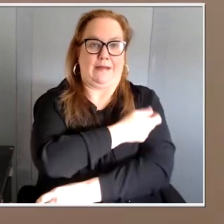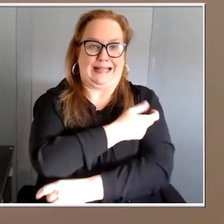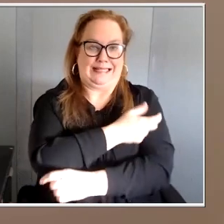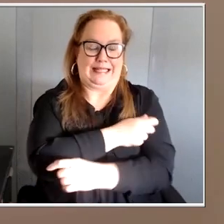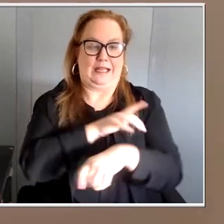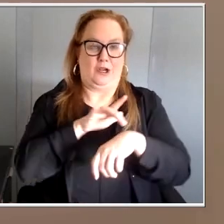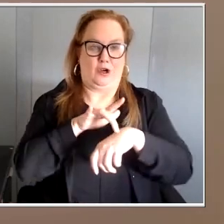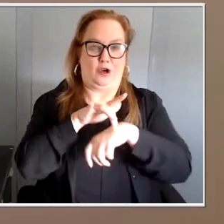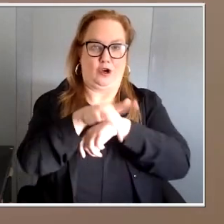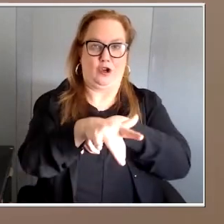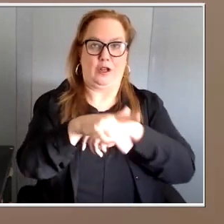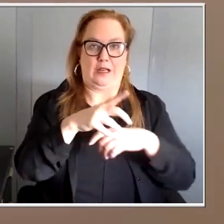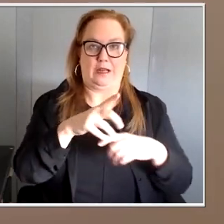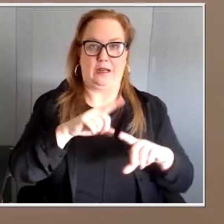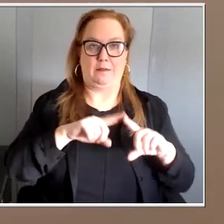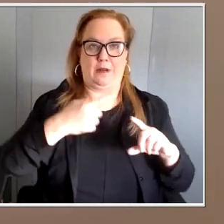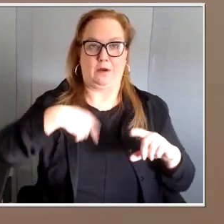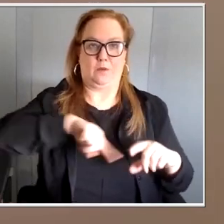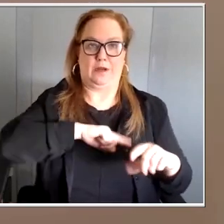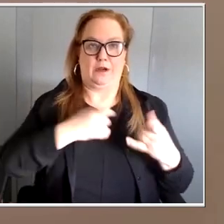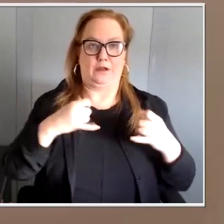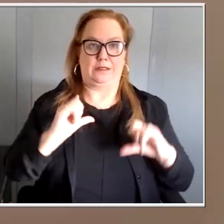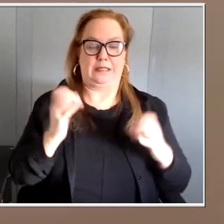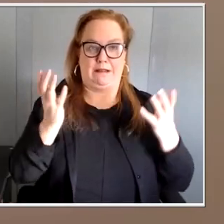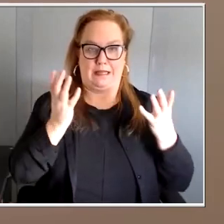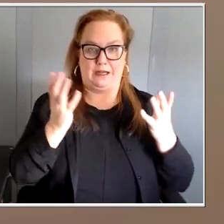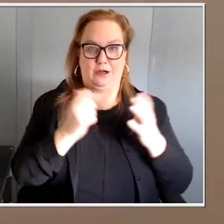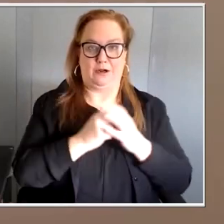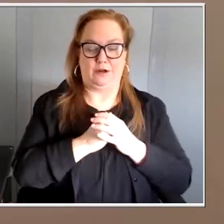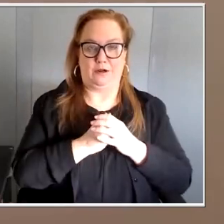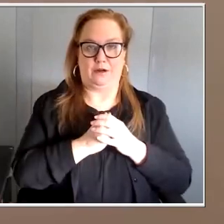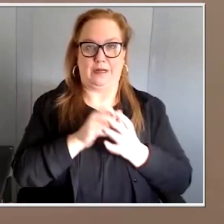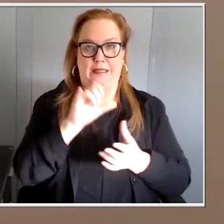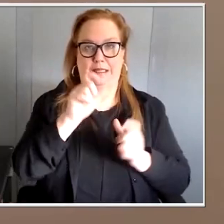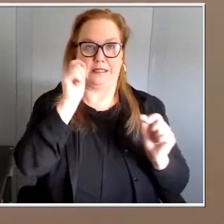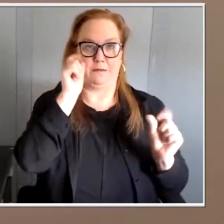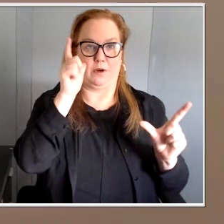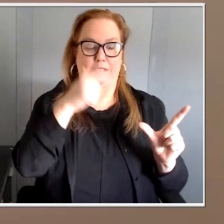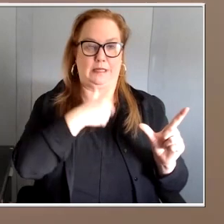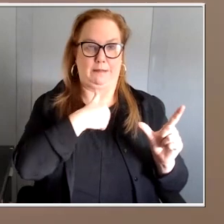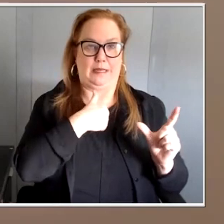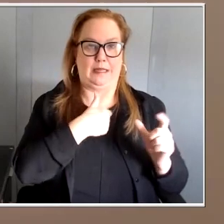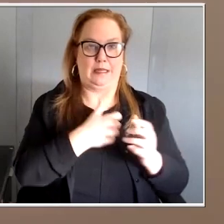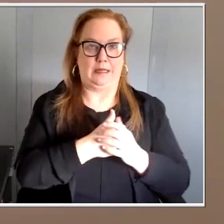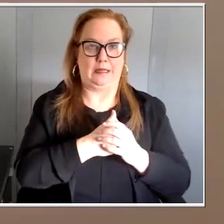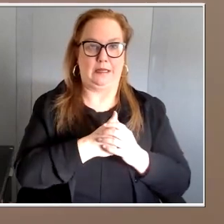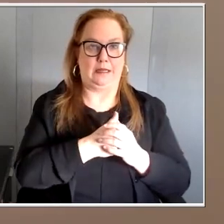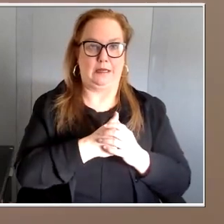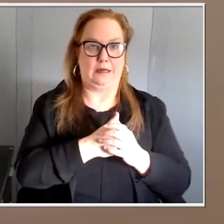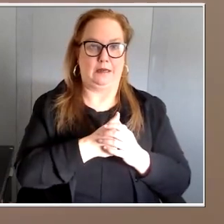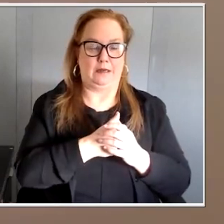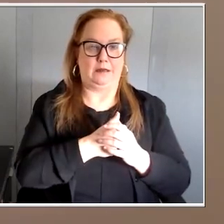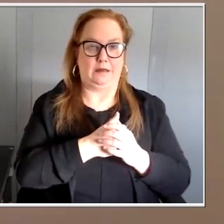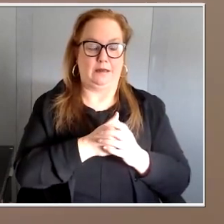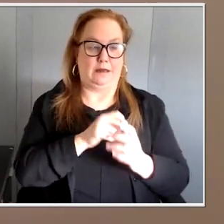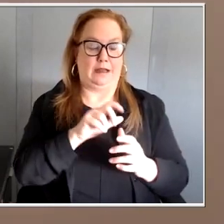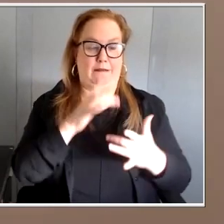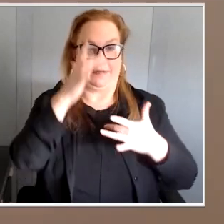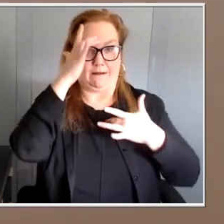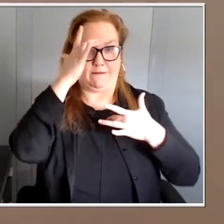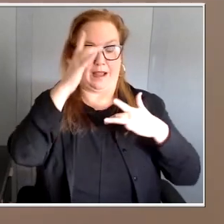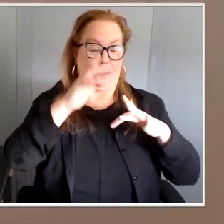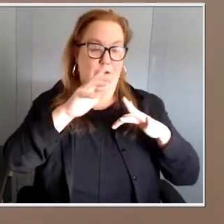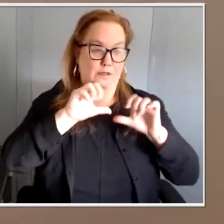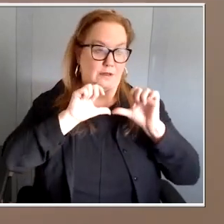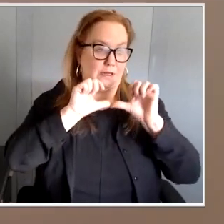early, and yet we are still here. So that's what's surprising about this. The virus is going to do what